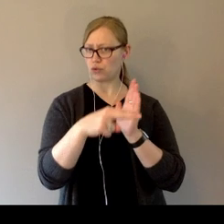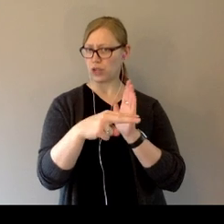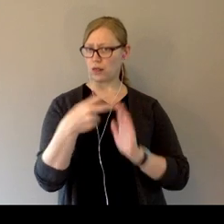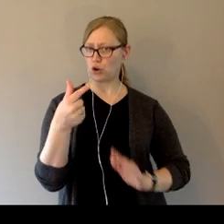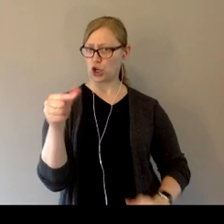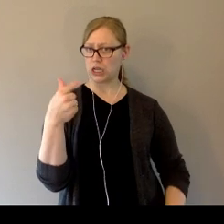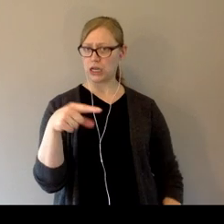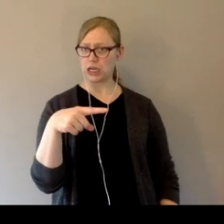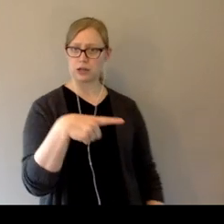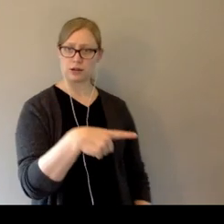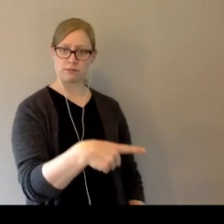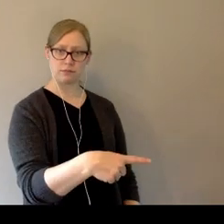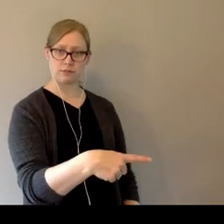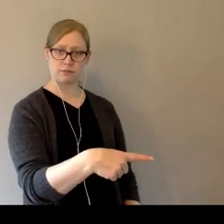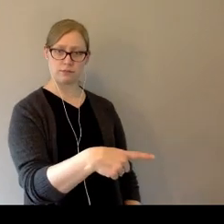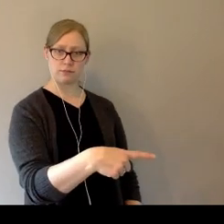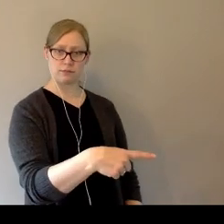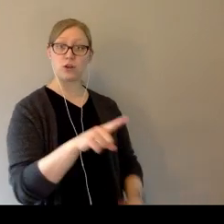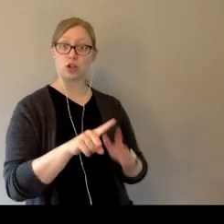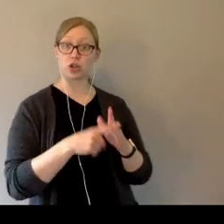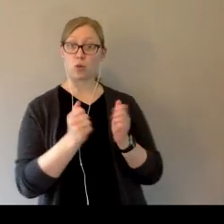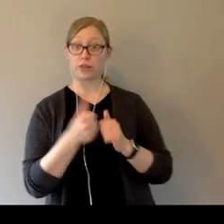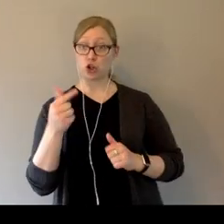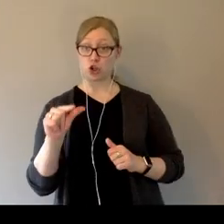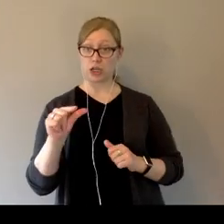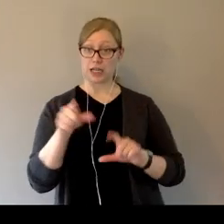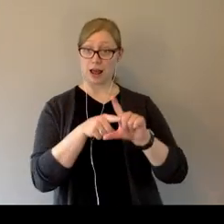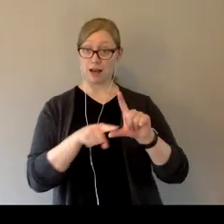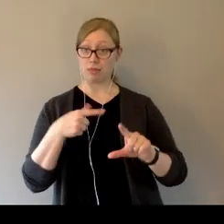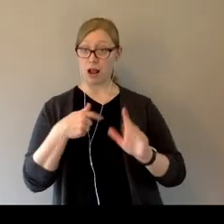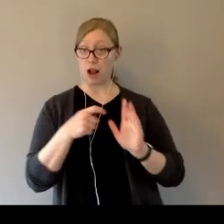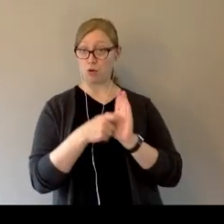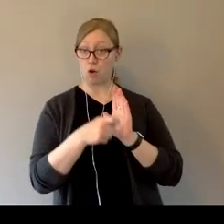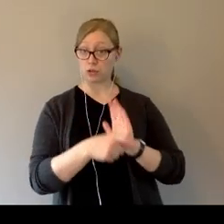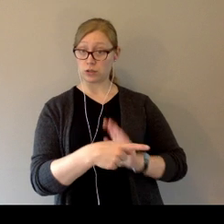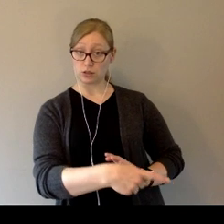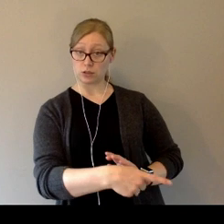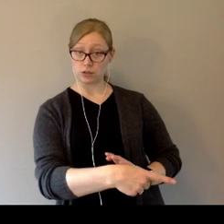I'm going to start with the green angle that I marked. So triangle CBA.